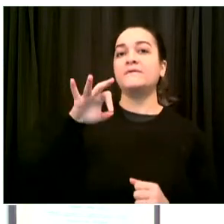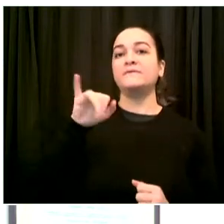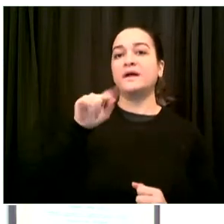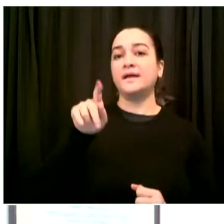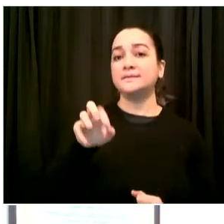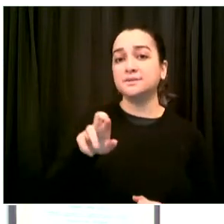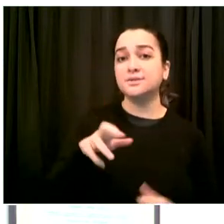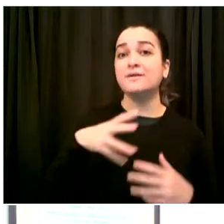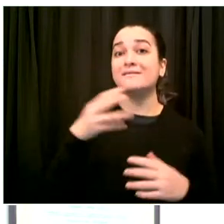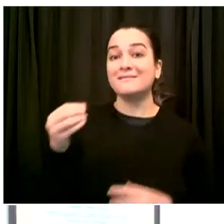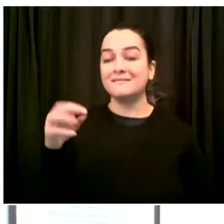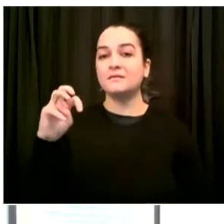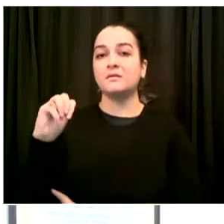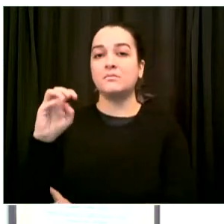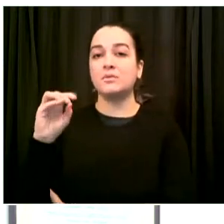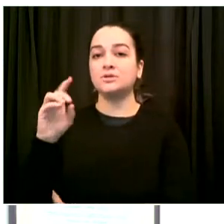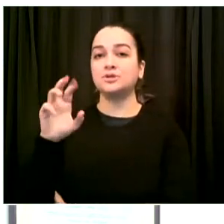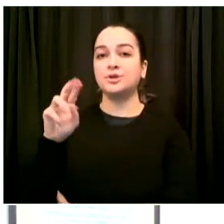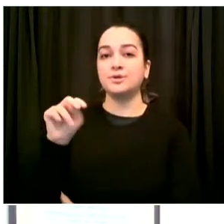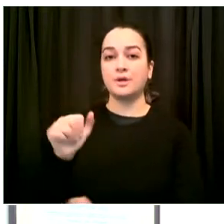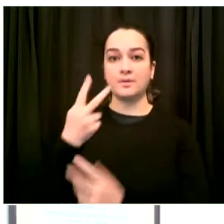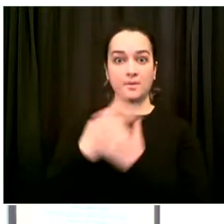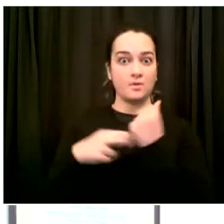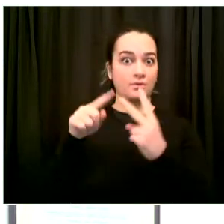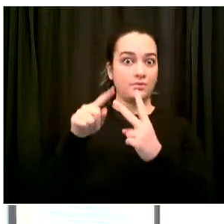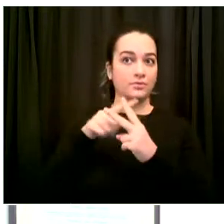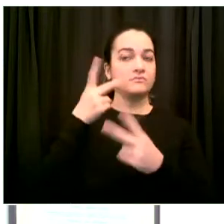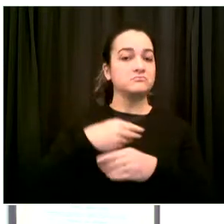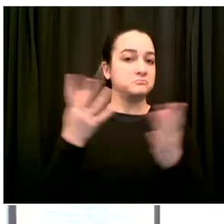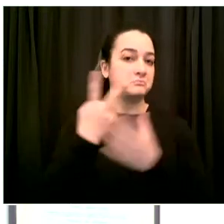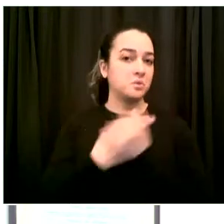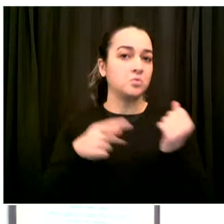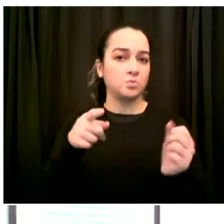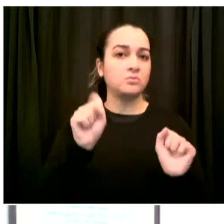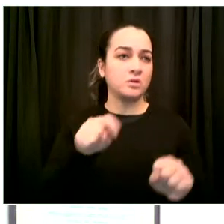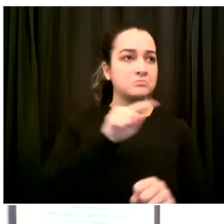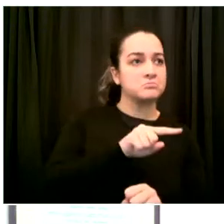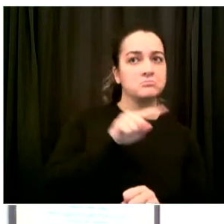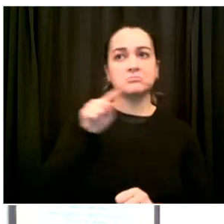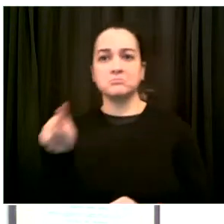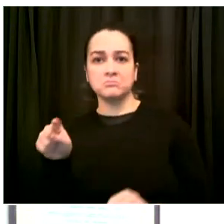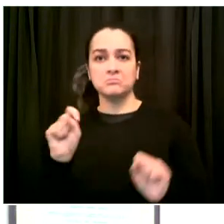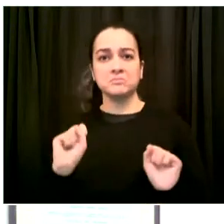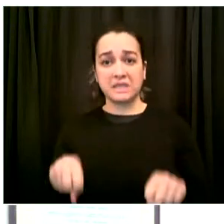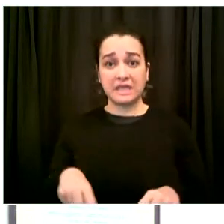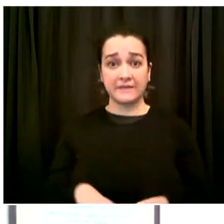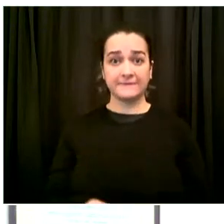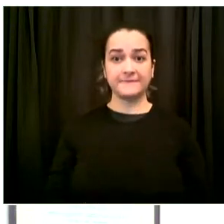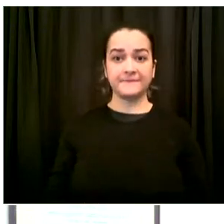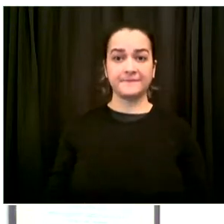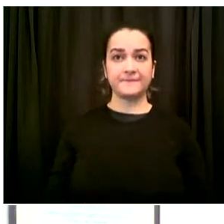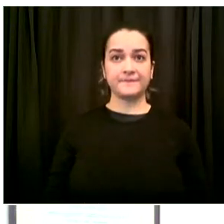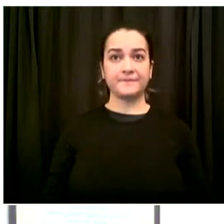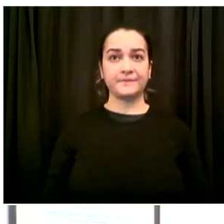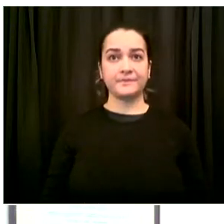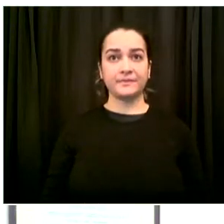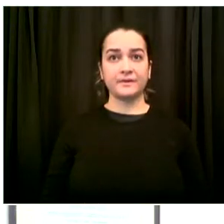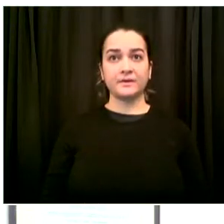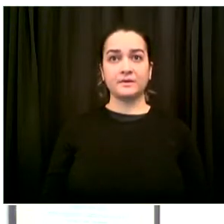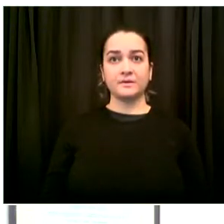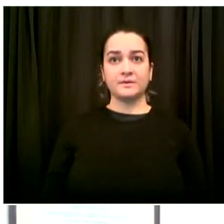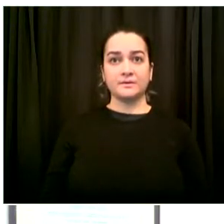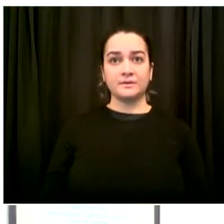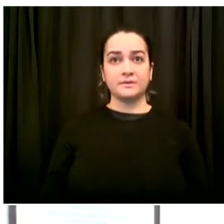close affiliation with the hospital, that they're more readily able to use the Pfizer vaccine,